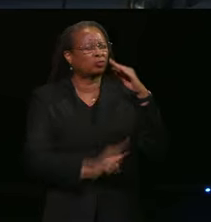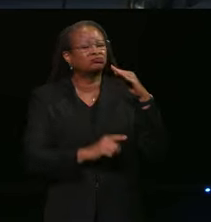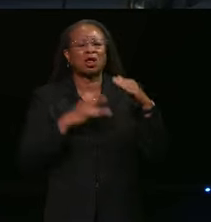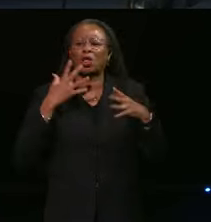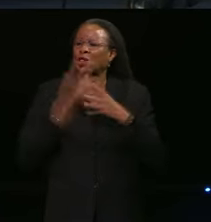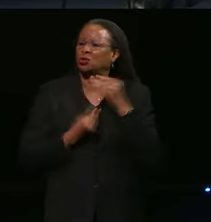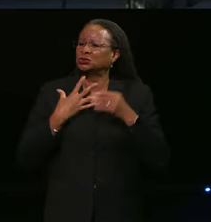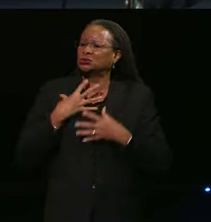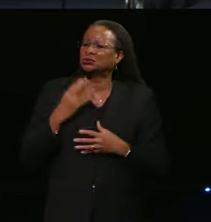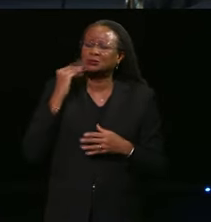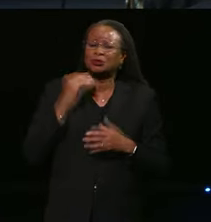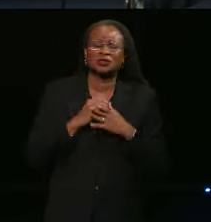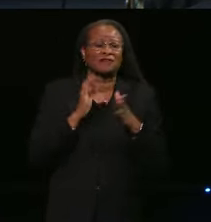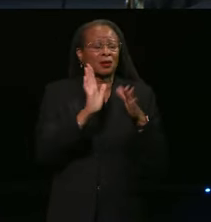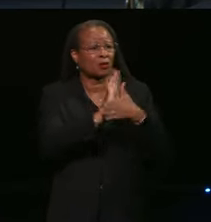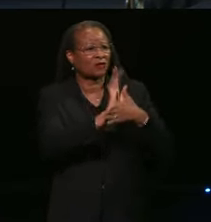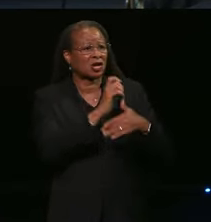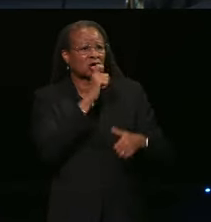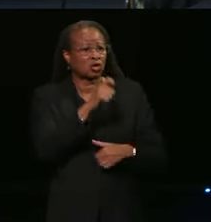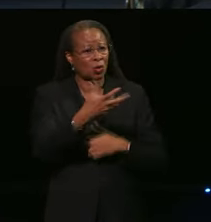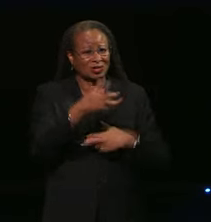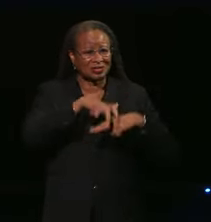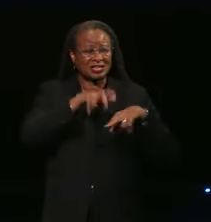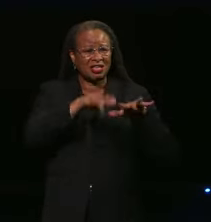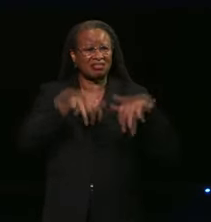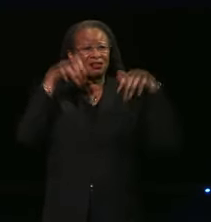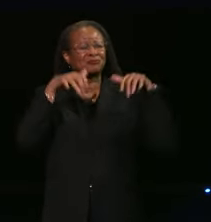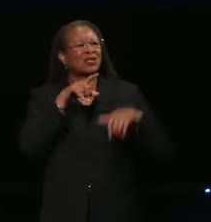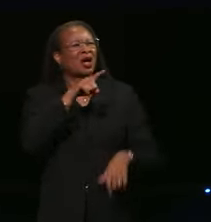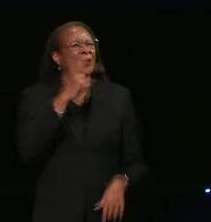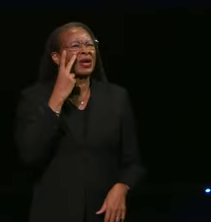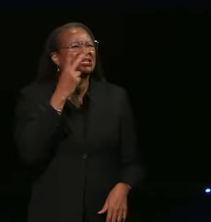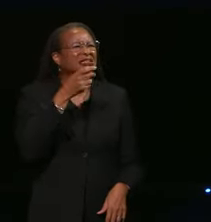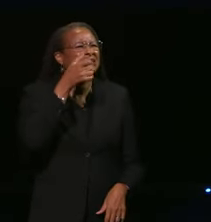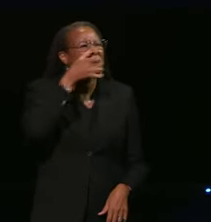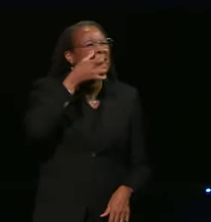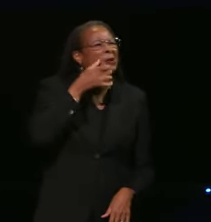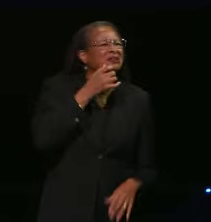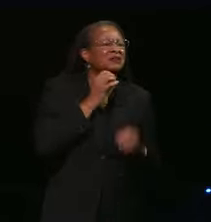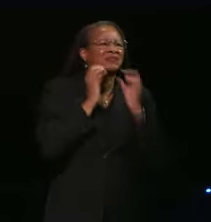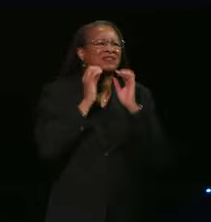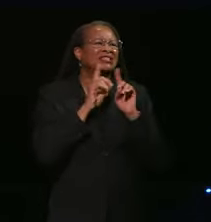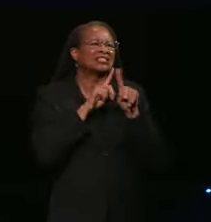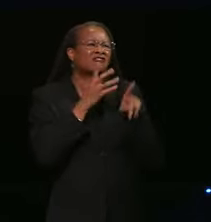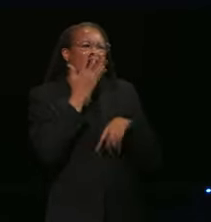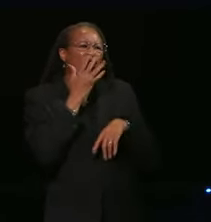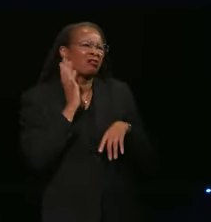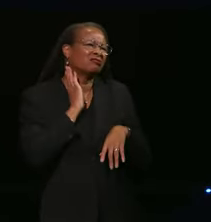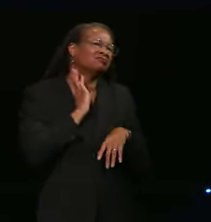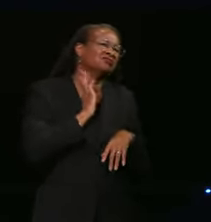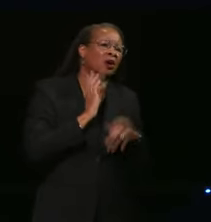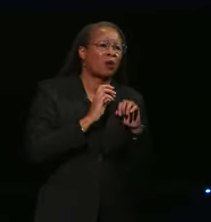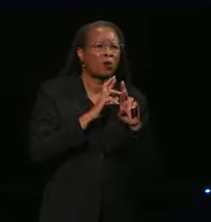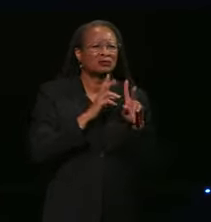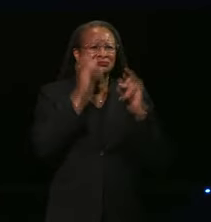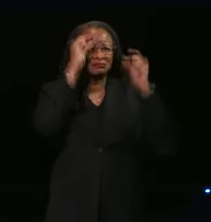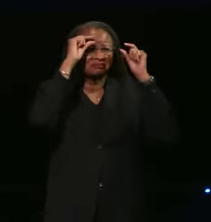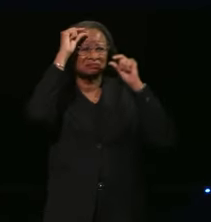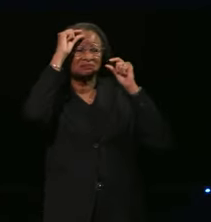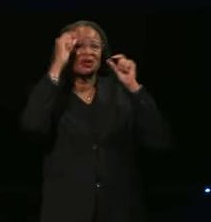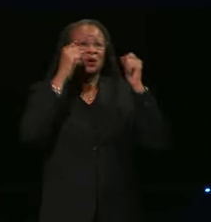experience. You know, you don't want to be sitting in the theater and going, oh, I can see that the makeup's a little different than the last scene, or you